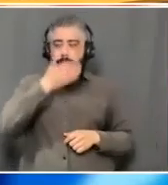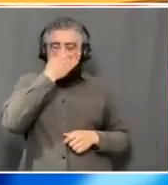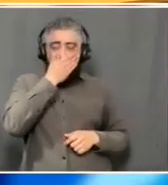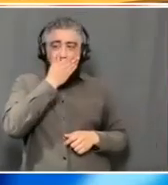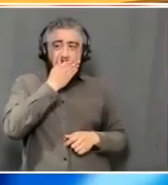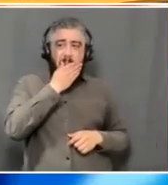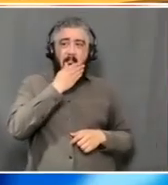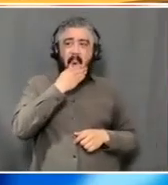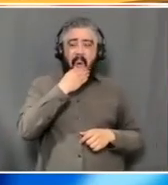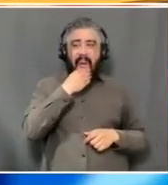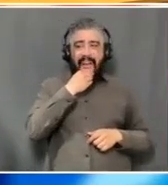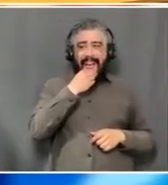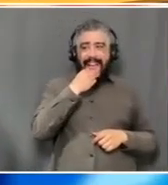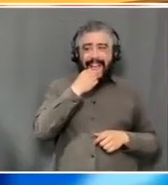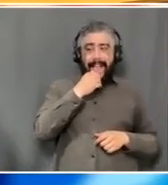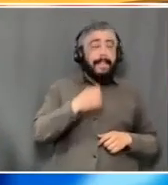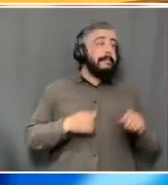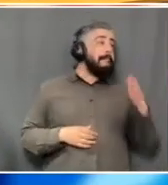Like OPEB?